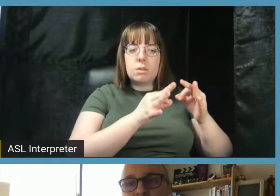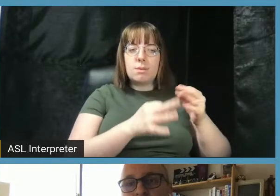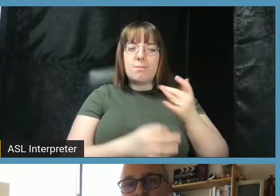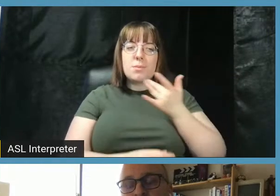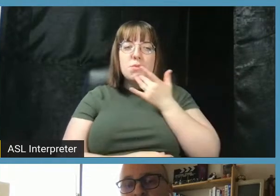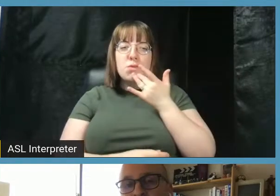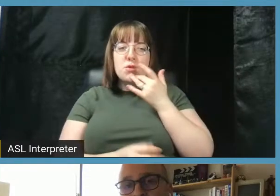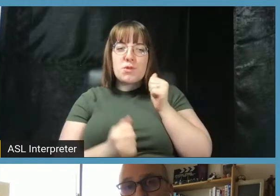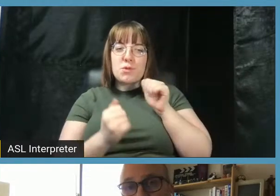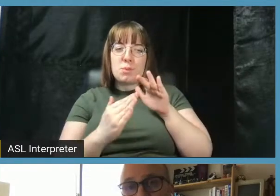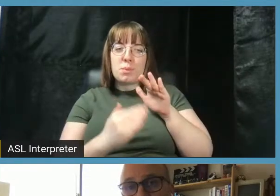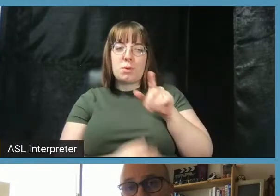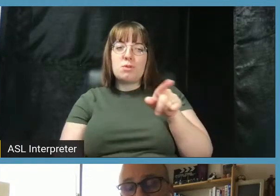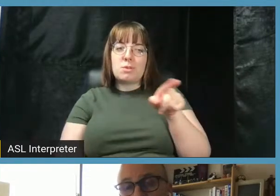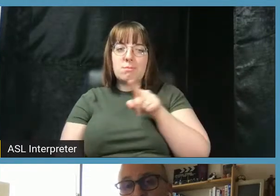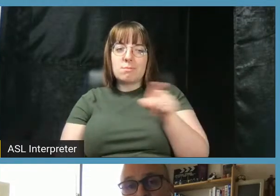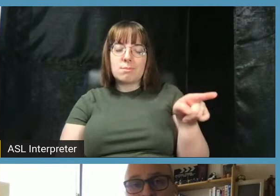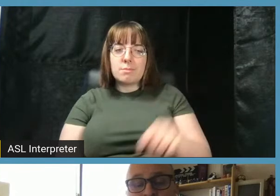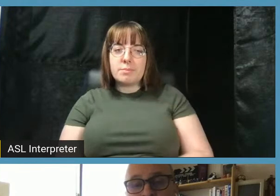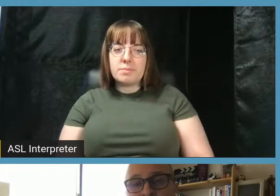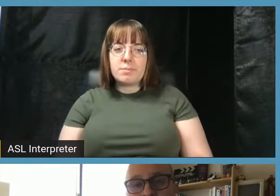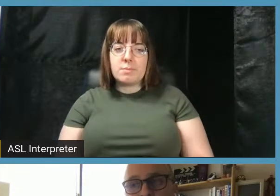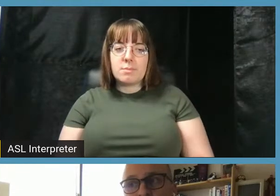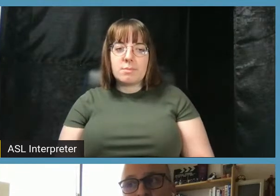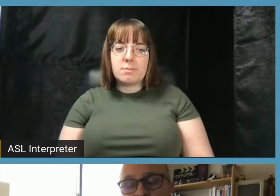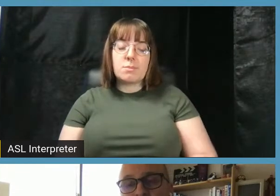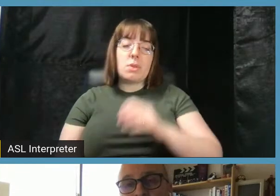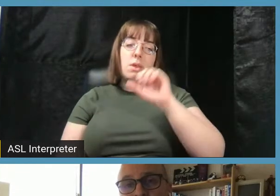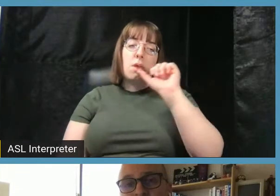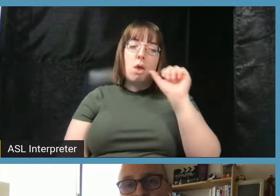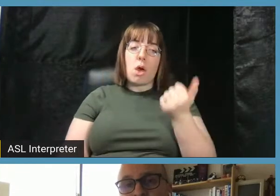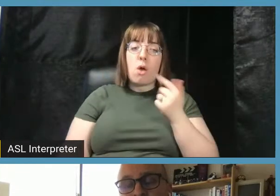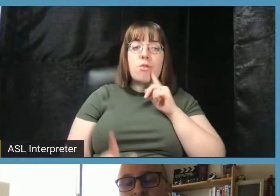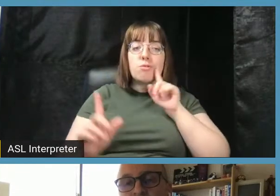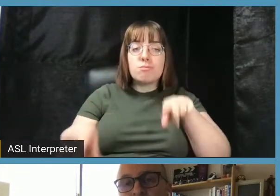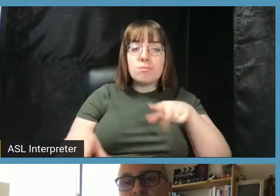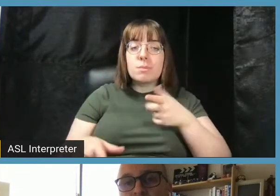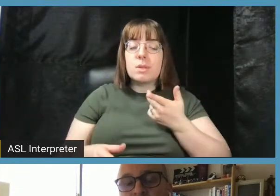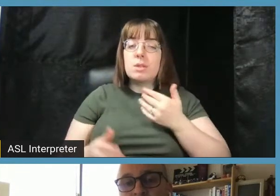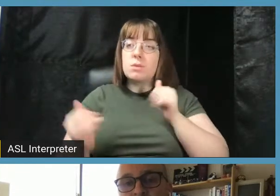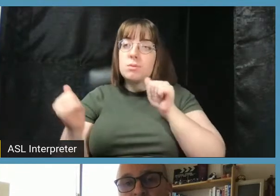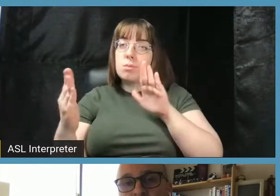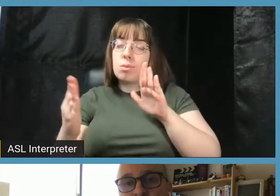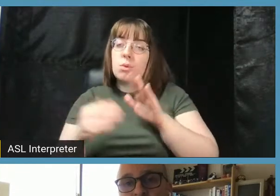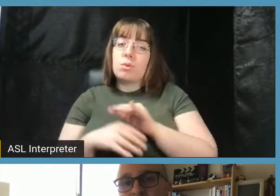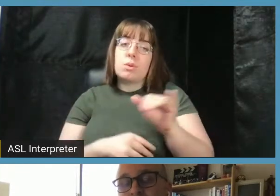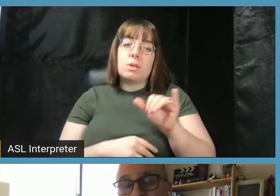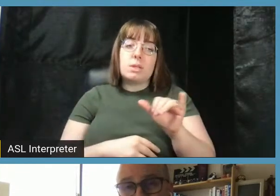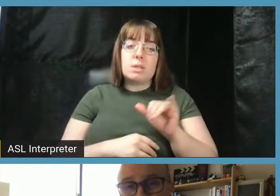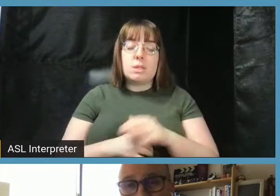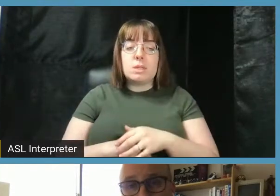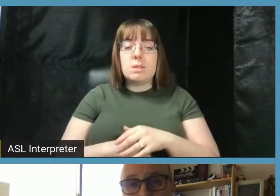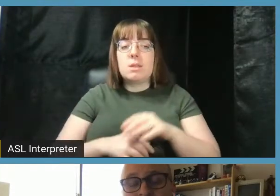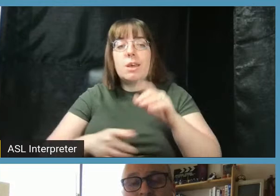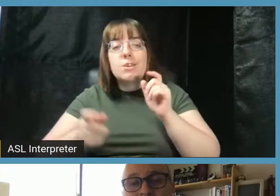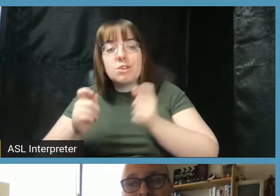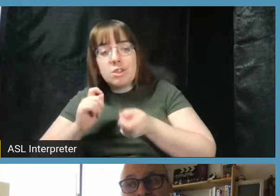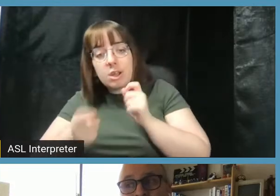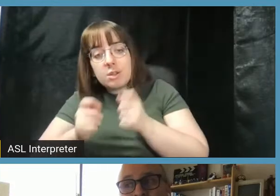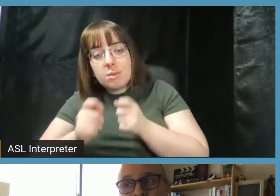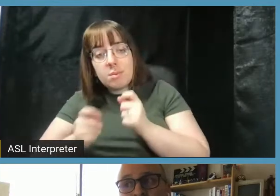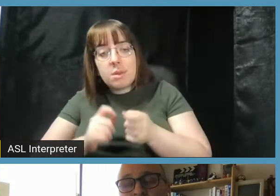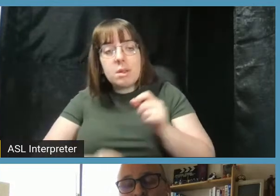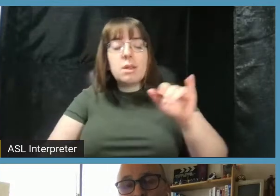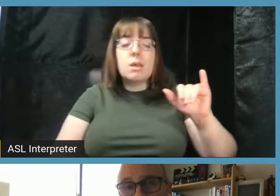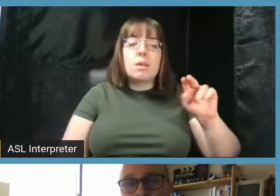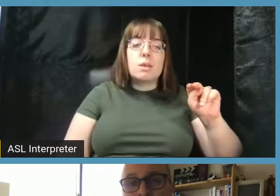approach. And you might find some of these other outcomes of this approach are things like future scalability and changeability, interoperability,